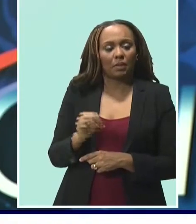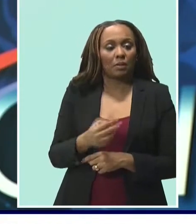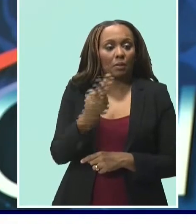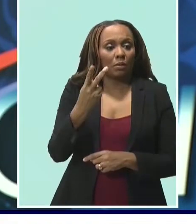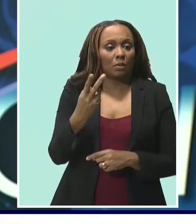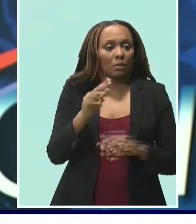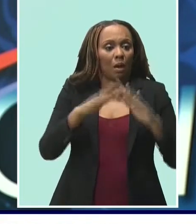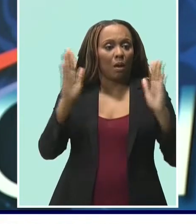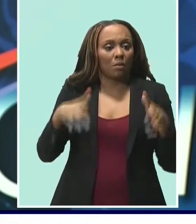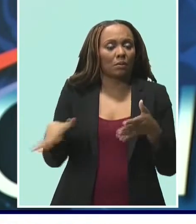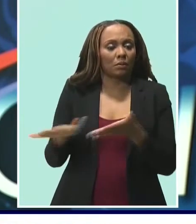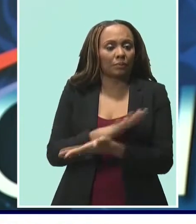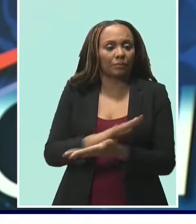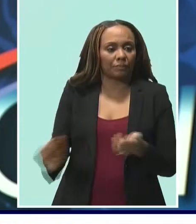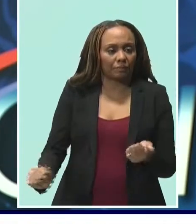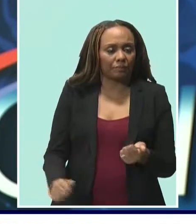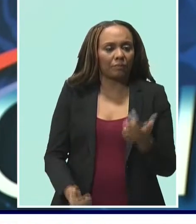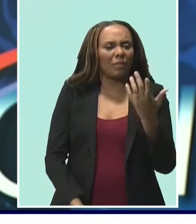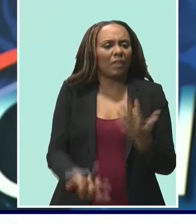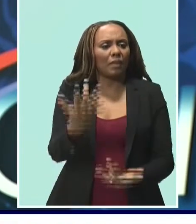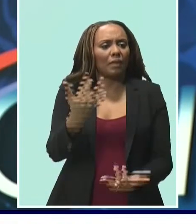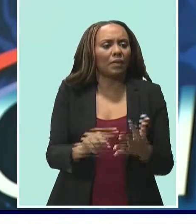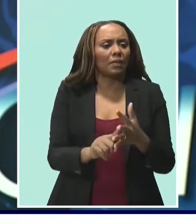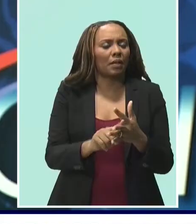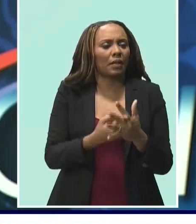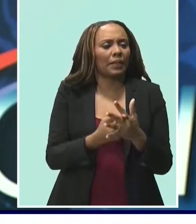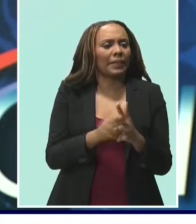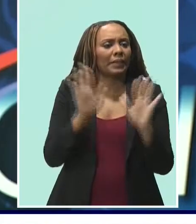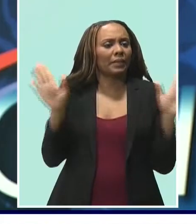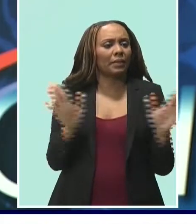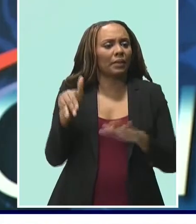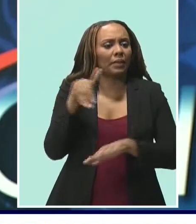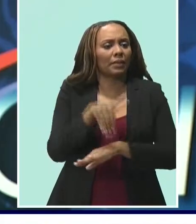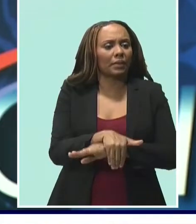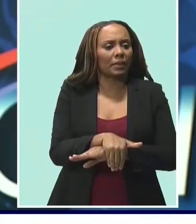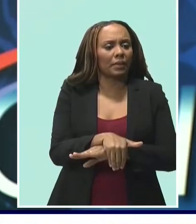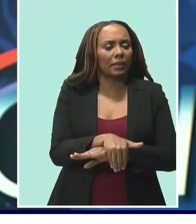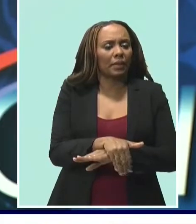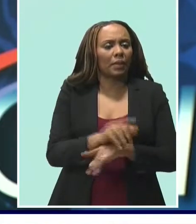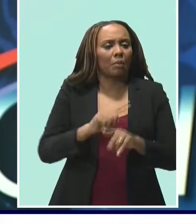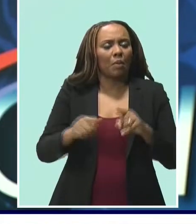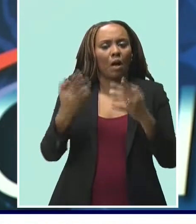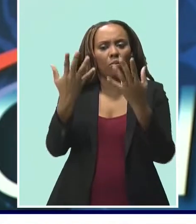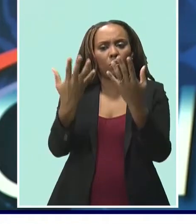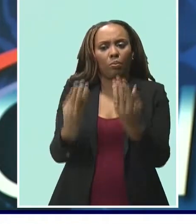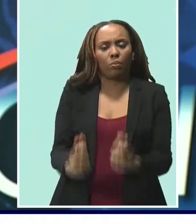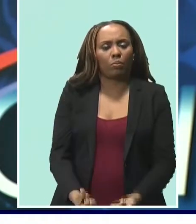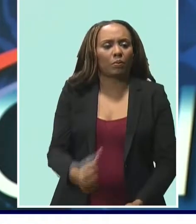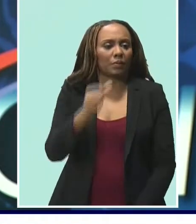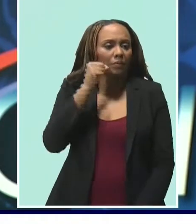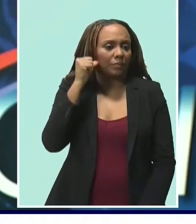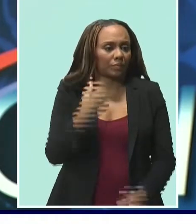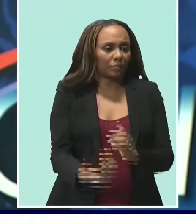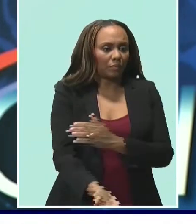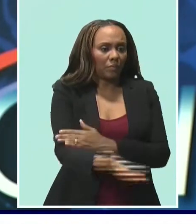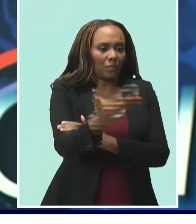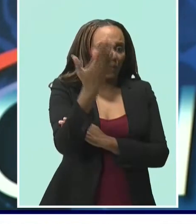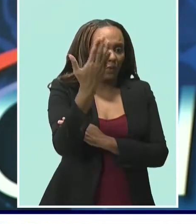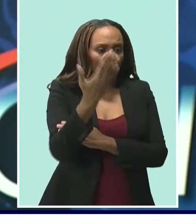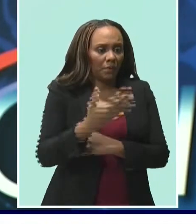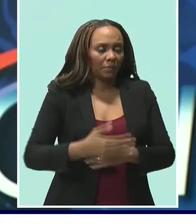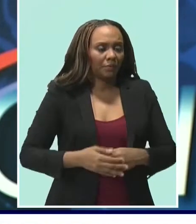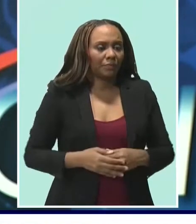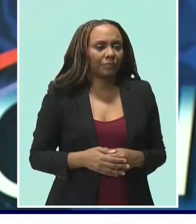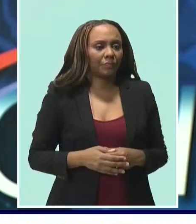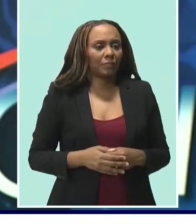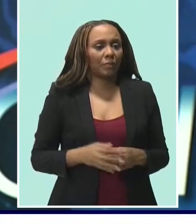The fire, which started just after 10 on Sunday night, was extinguished early yesterday morning. In addition to the destroyed houses,